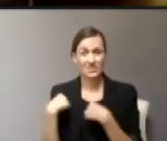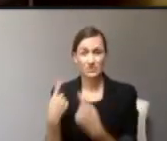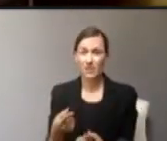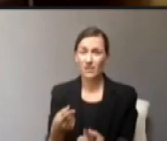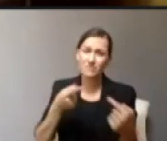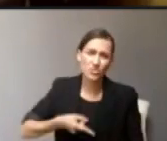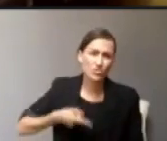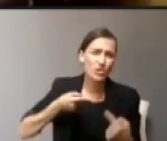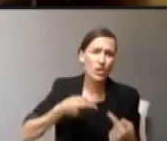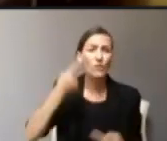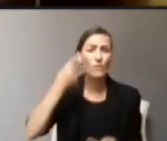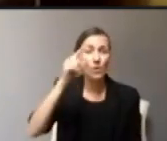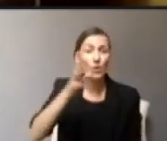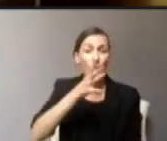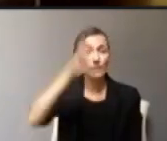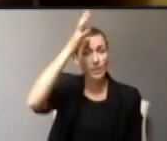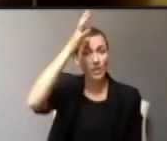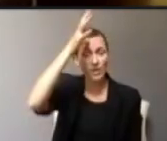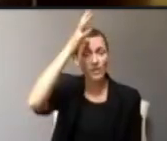parents and for children